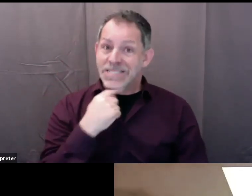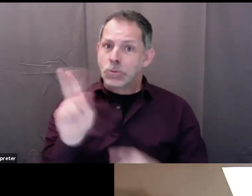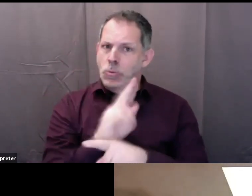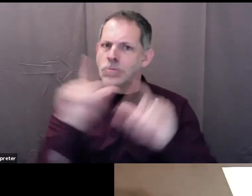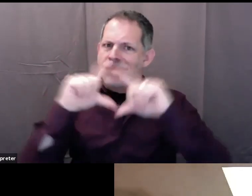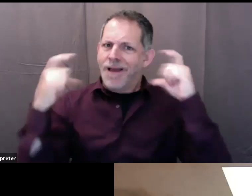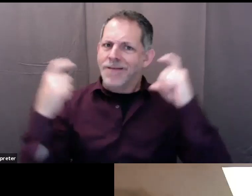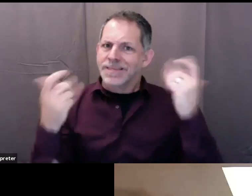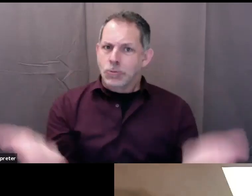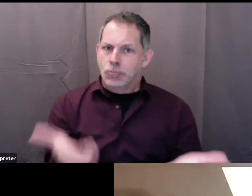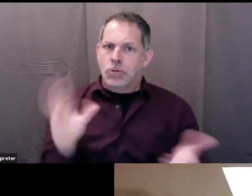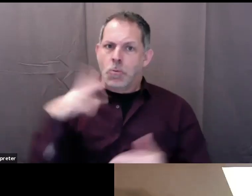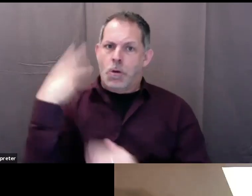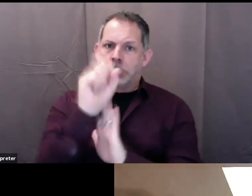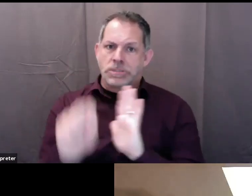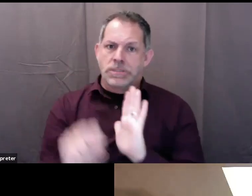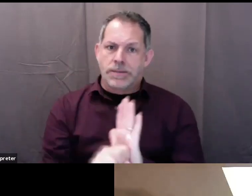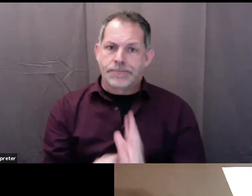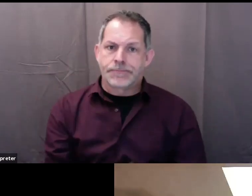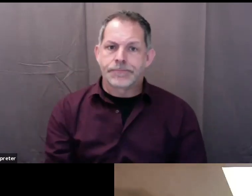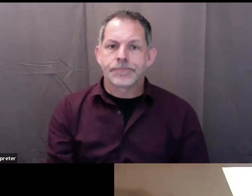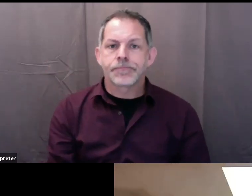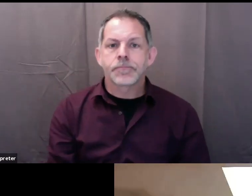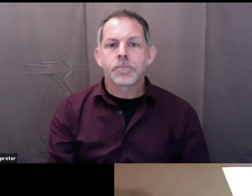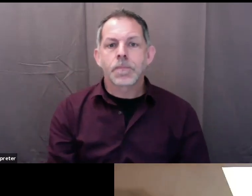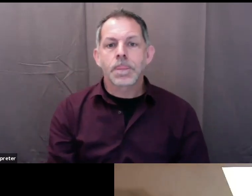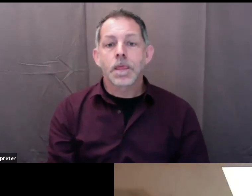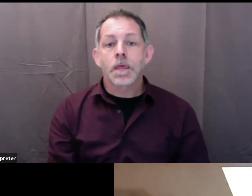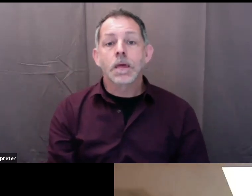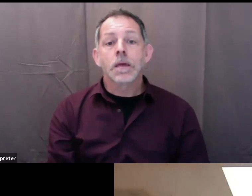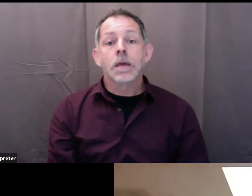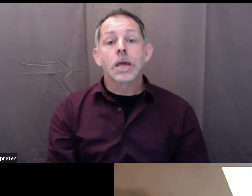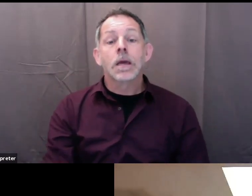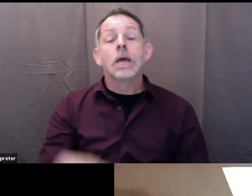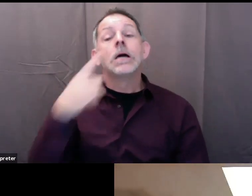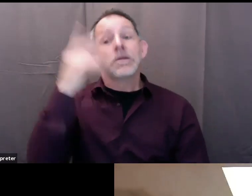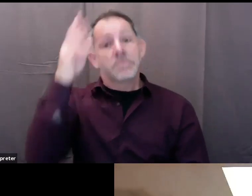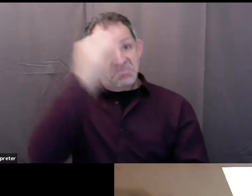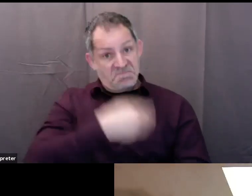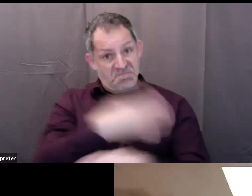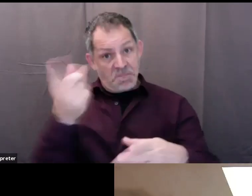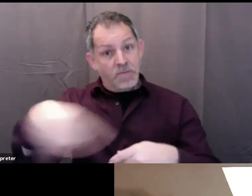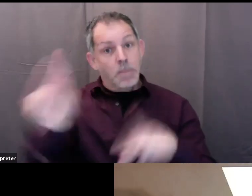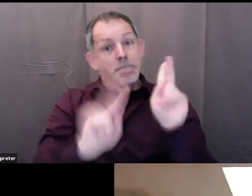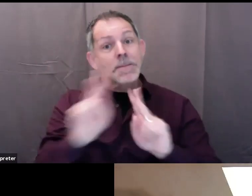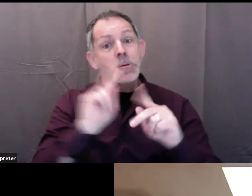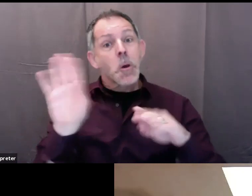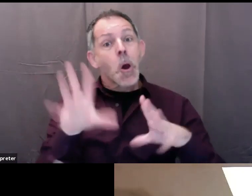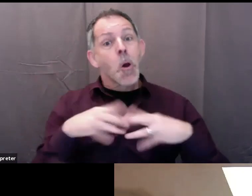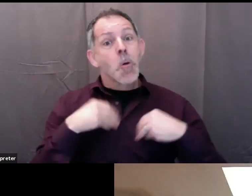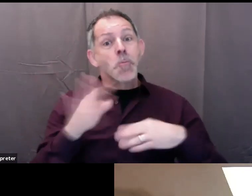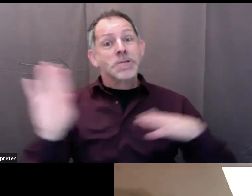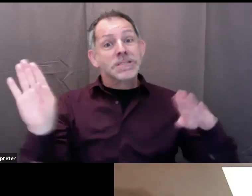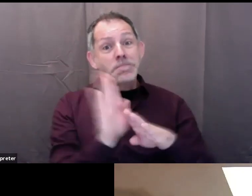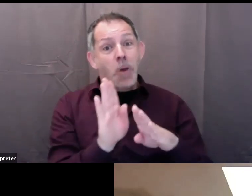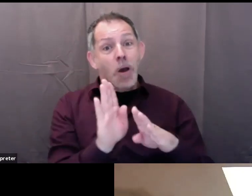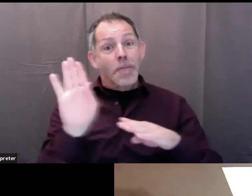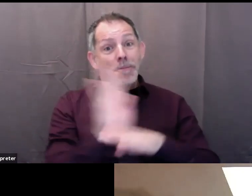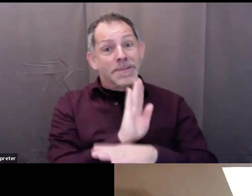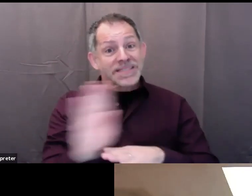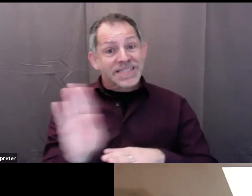business and have not yet applied for a small business grant, today at 5 p.m. is the deadline. So go to